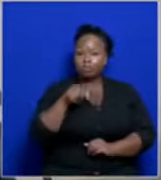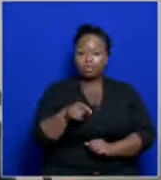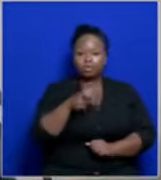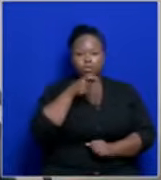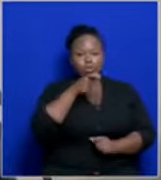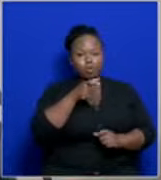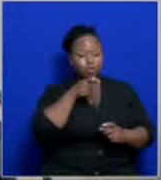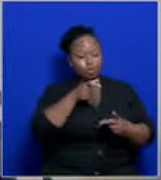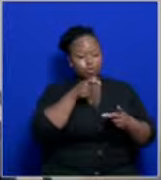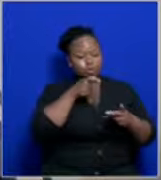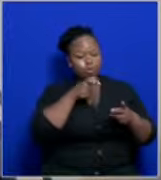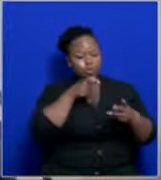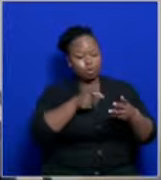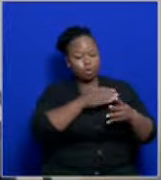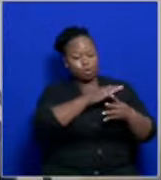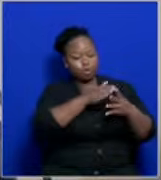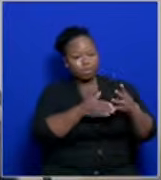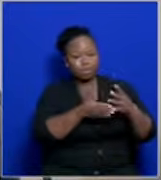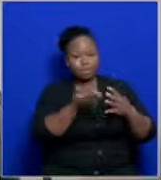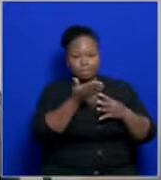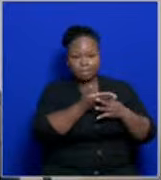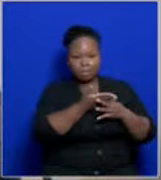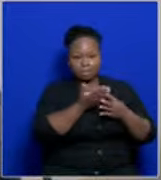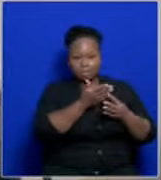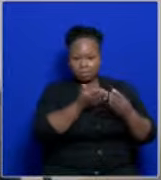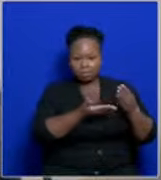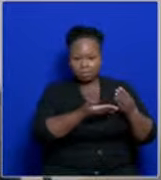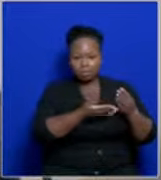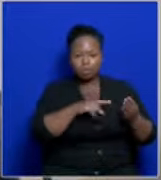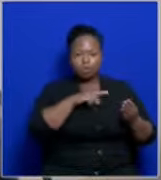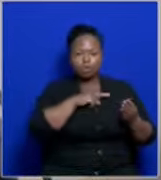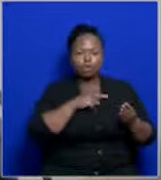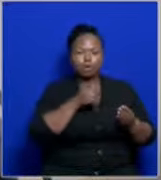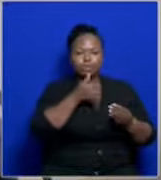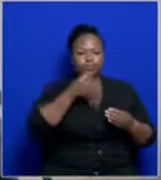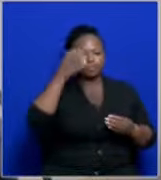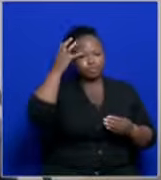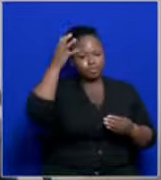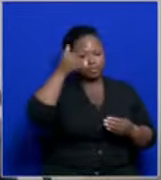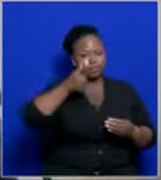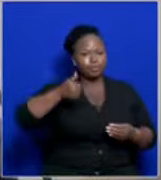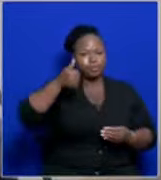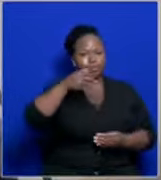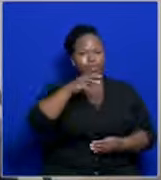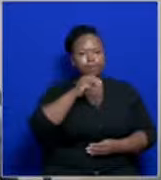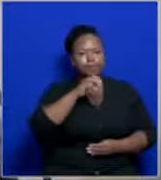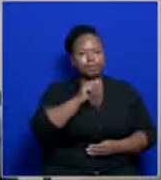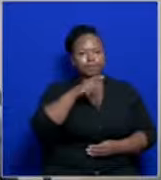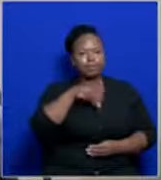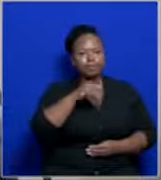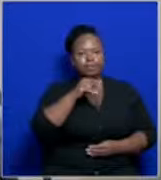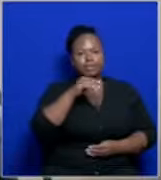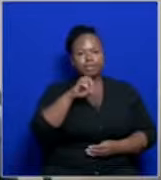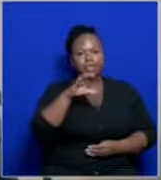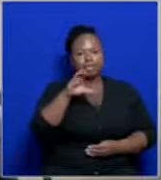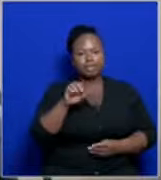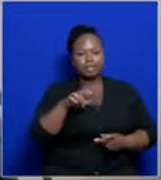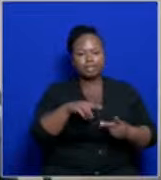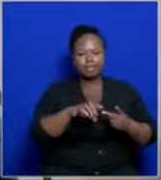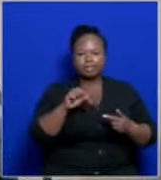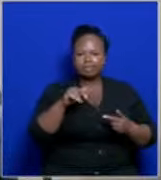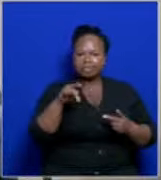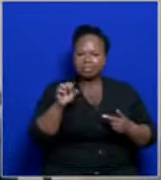because the Chief Mapie and Commissioner Spies had been concerned that